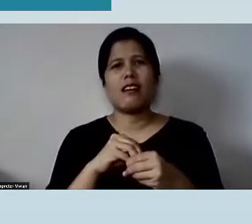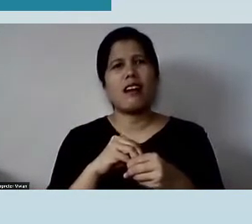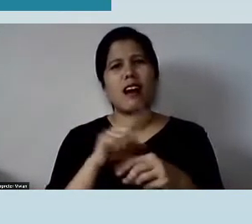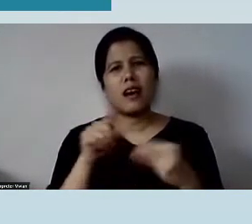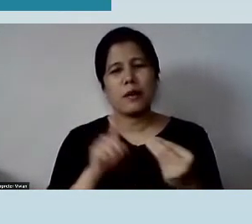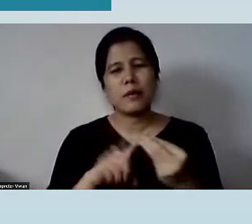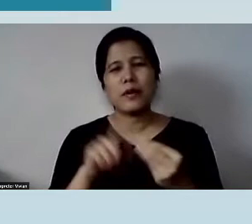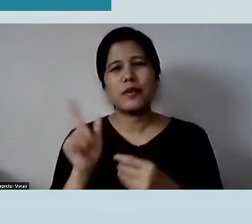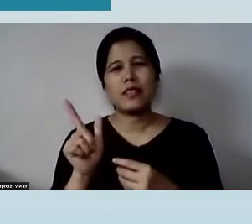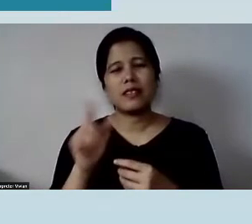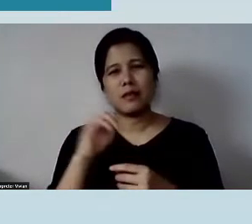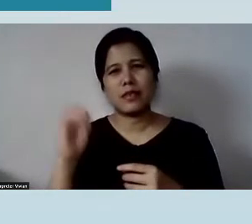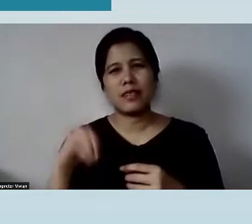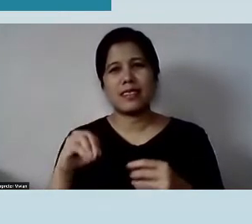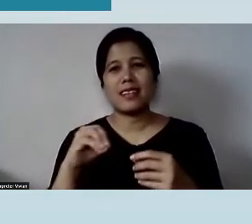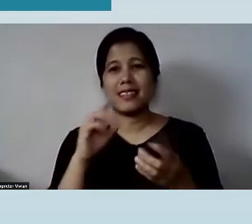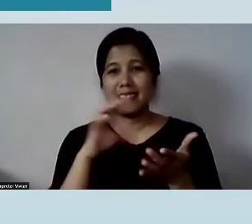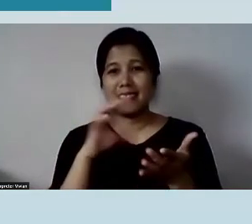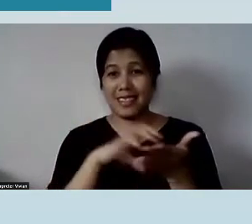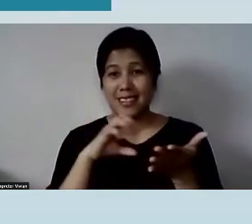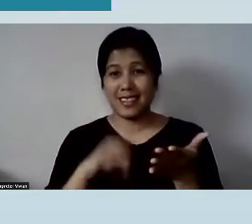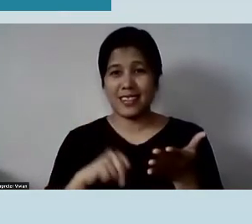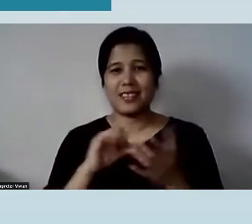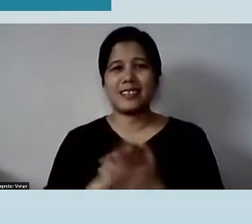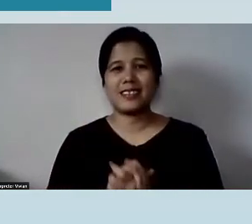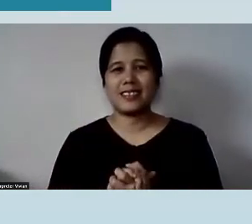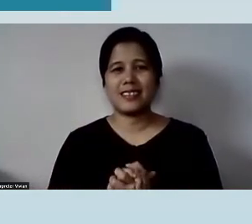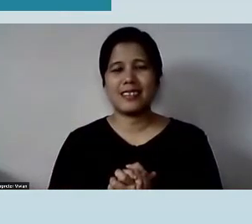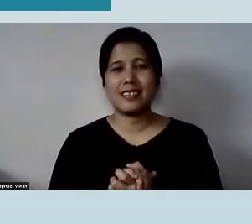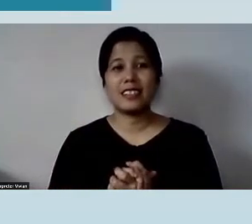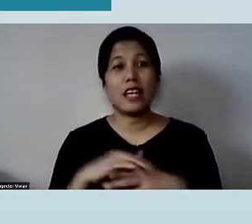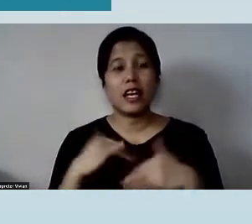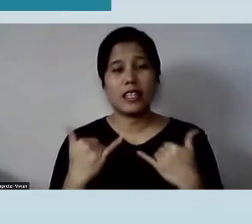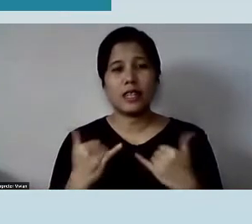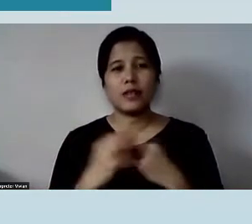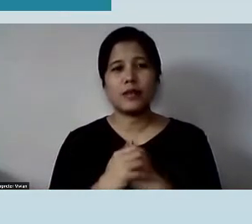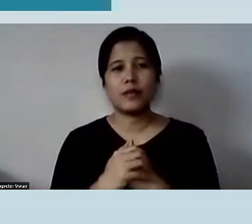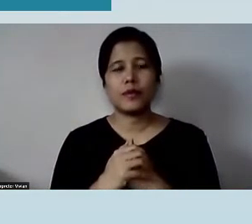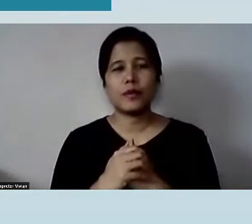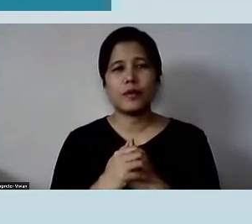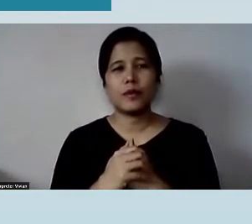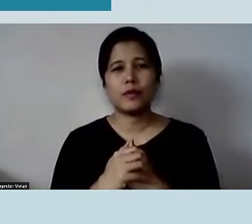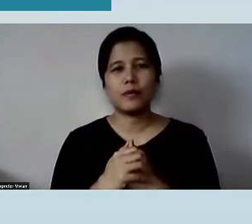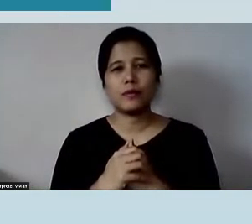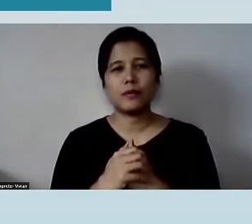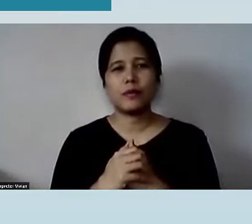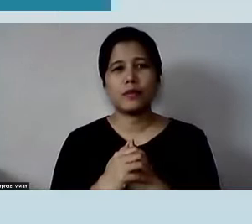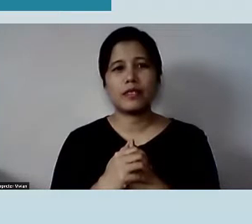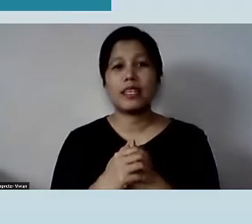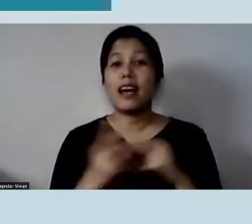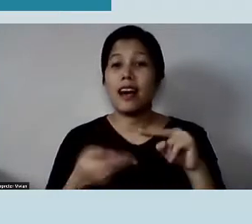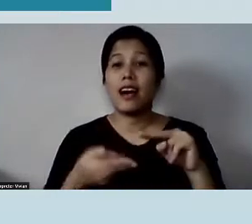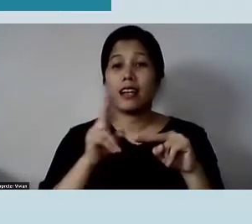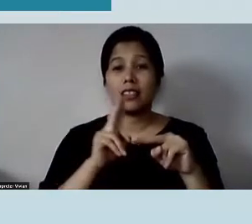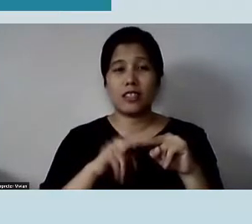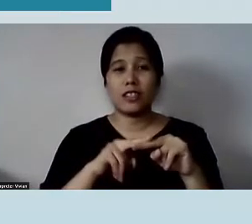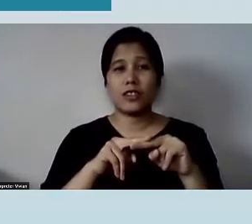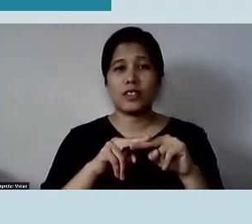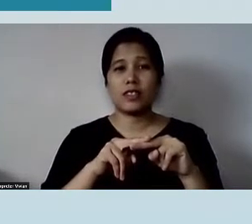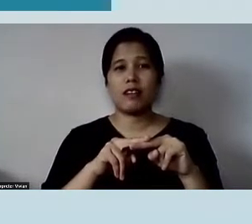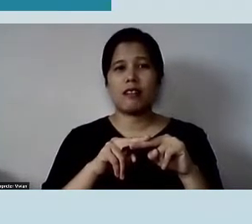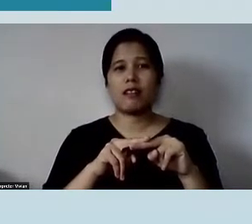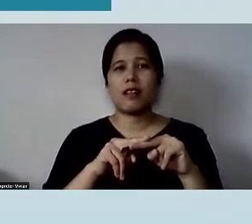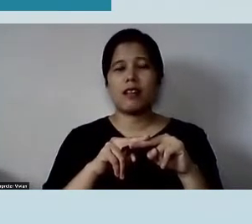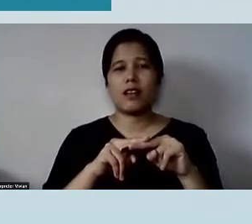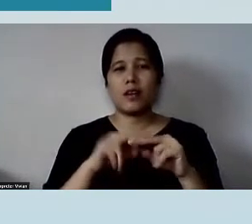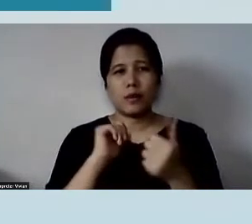sa PWDs. No? Okay. Now, ito pa, yung additional provisions. Doon po sa